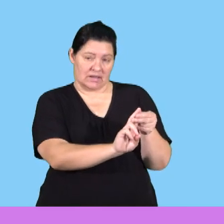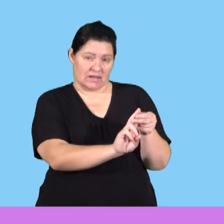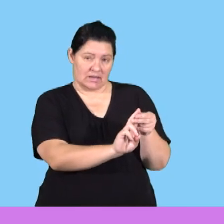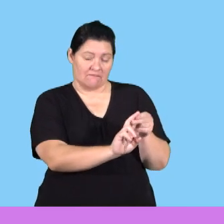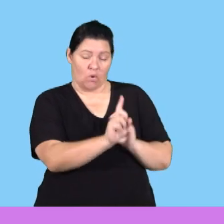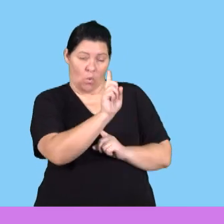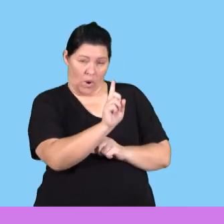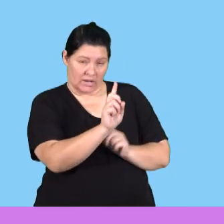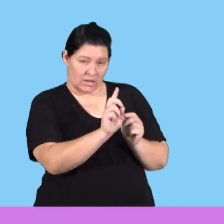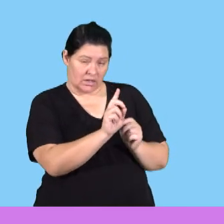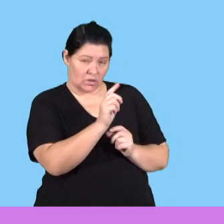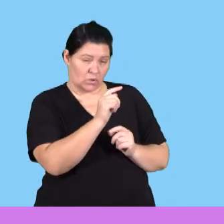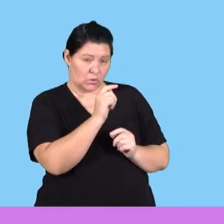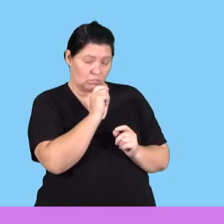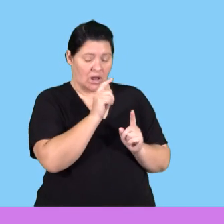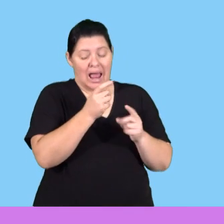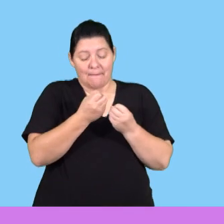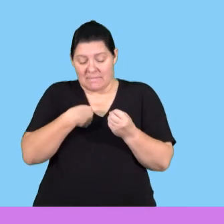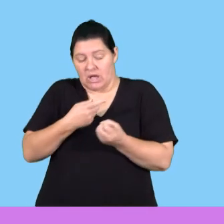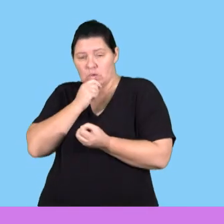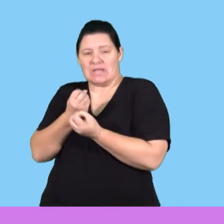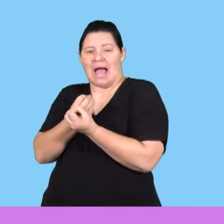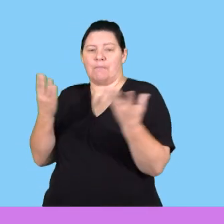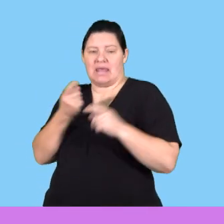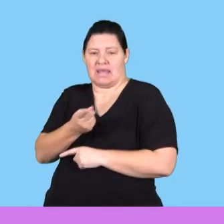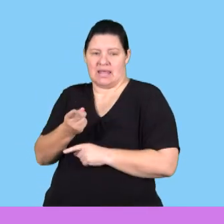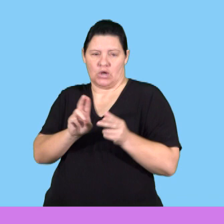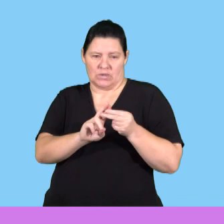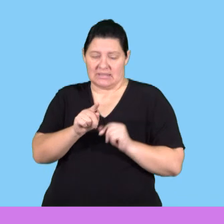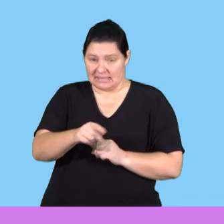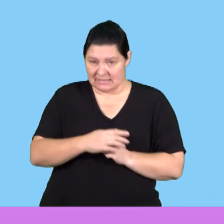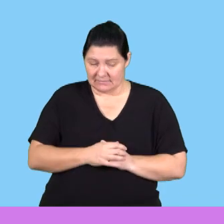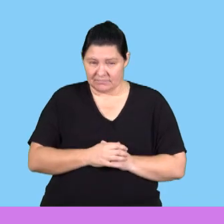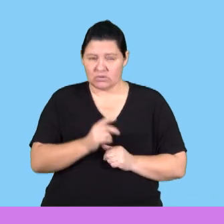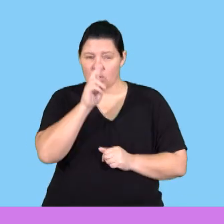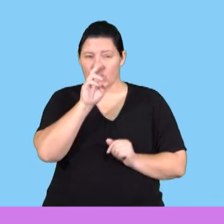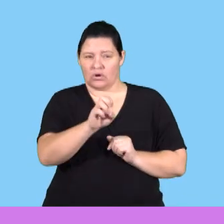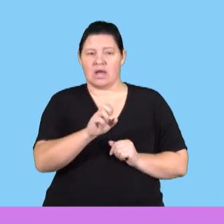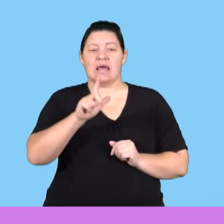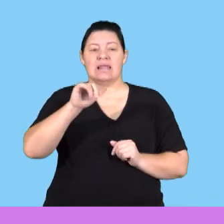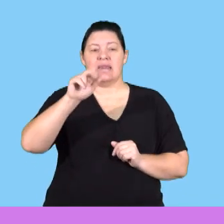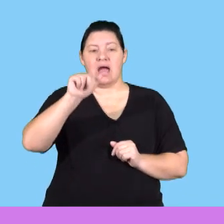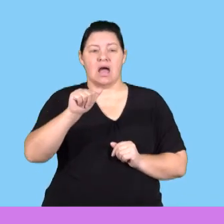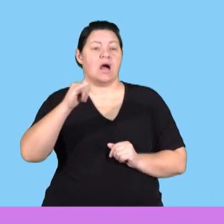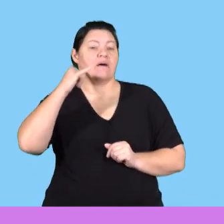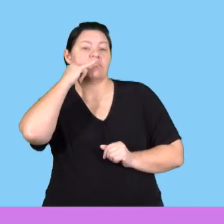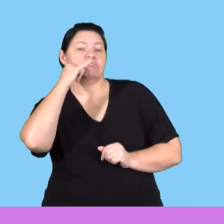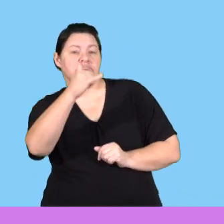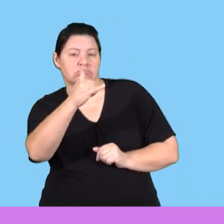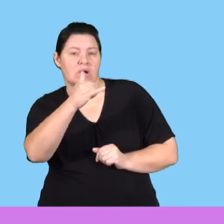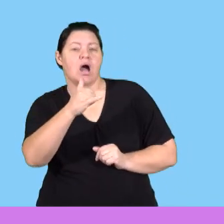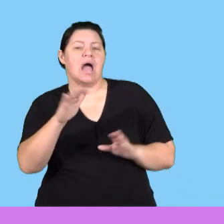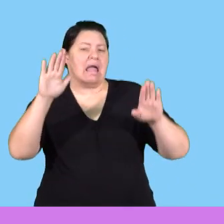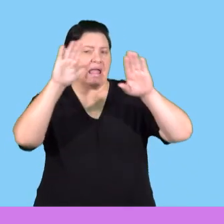charged per specific rate. So let us have a look at this example. Lina calls her friends